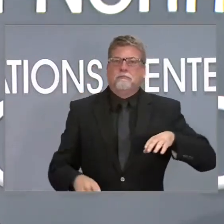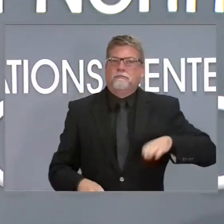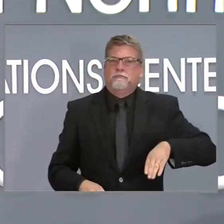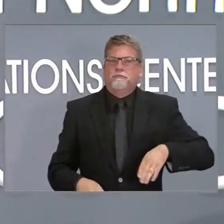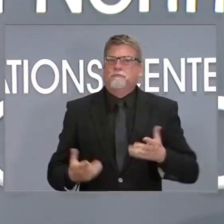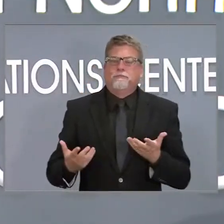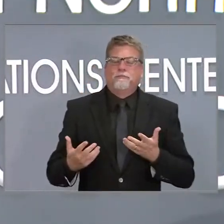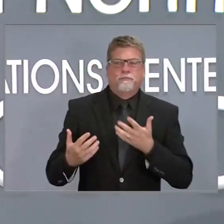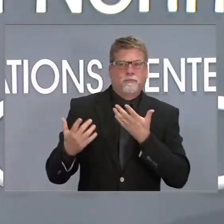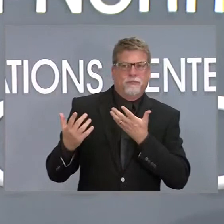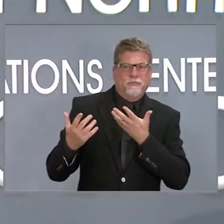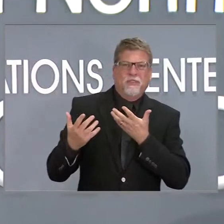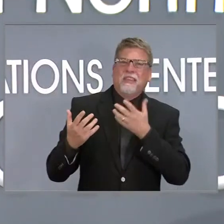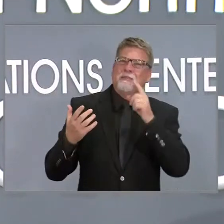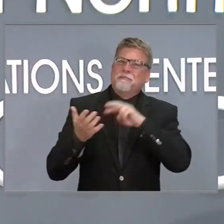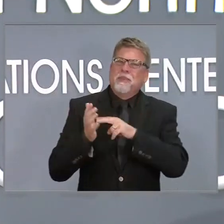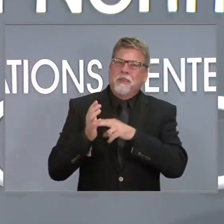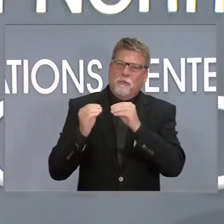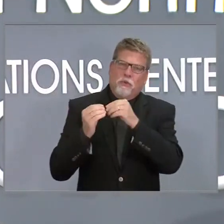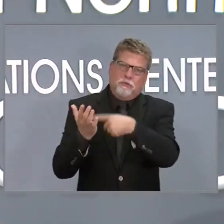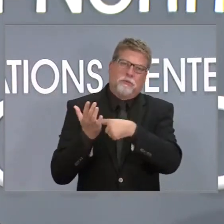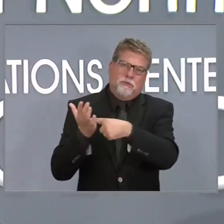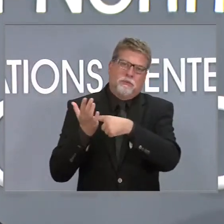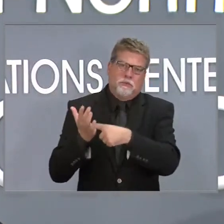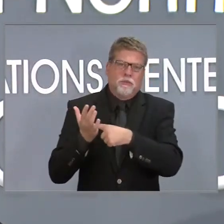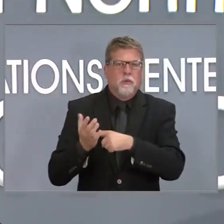to try and iron out